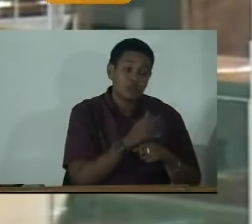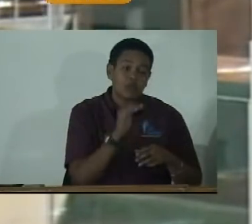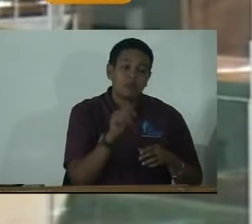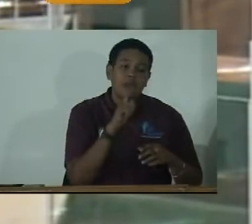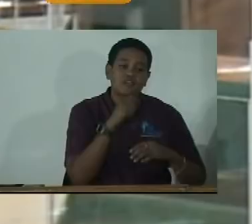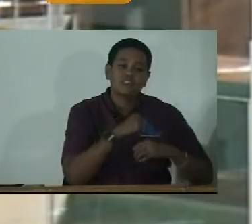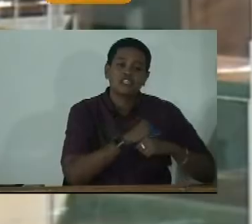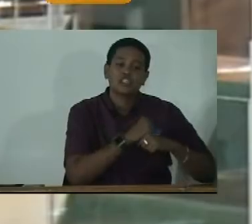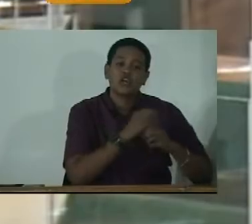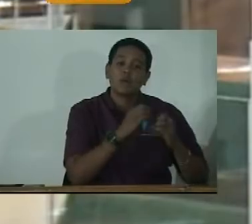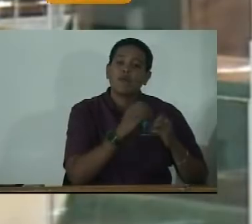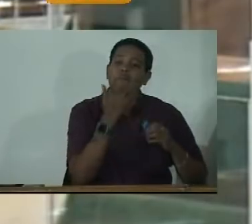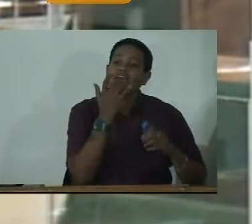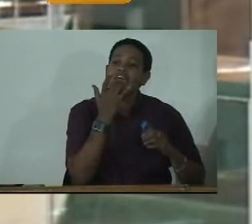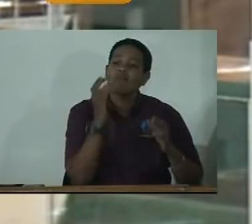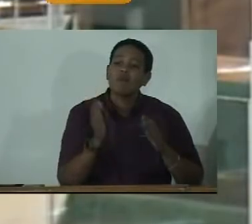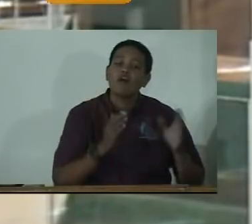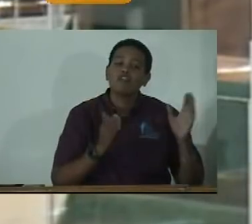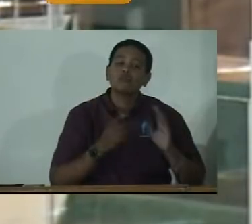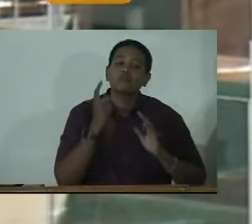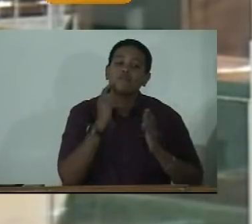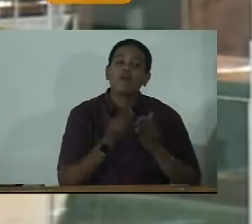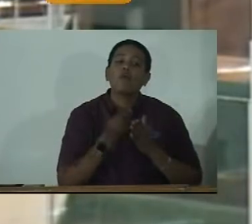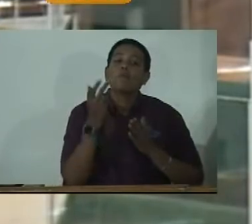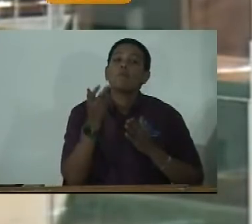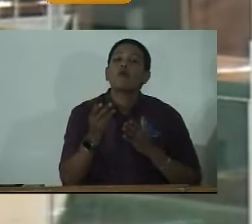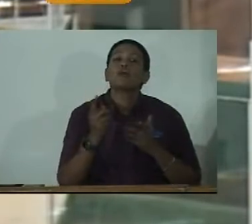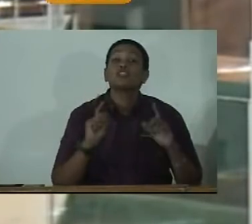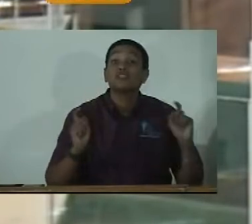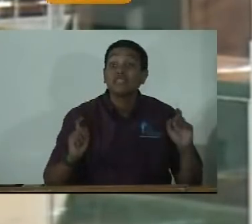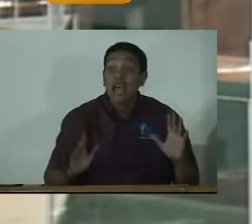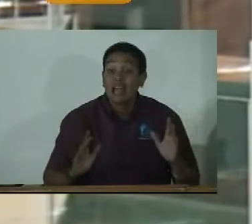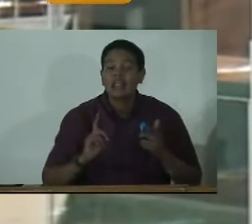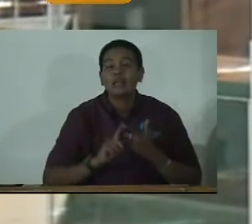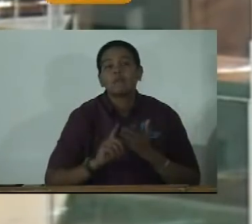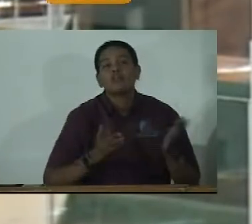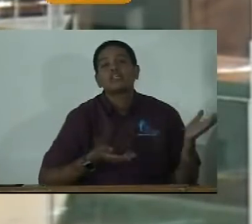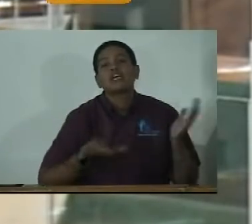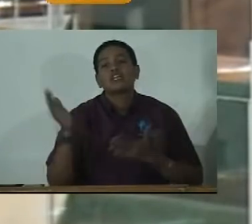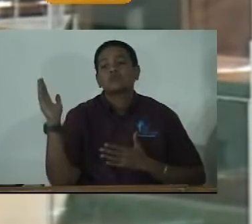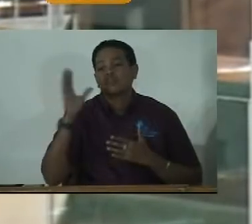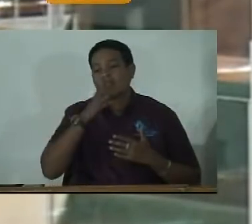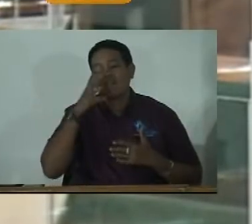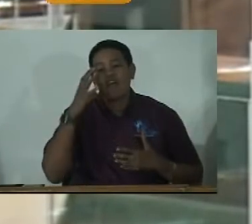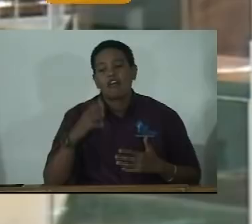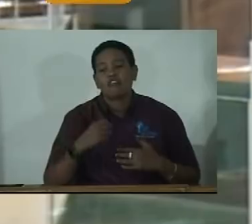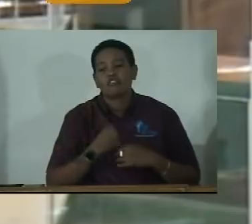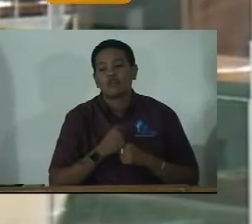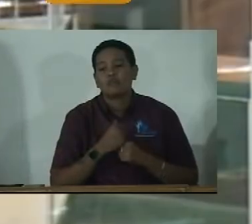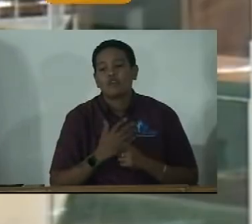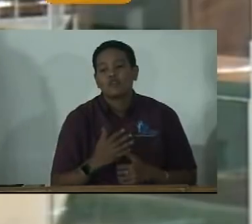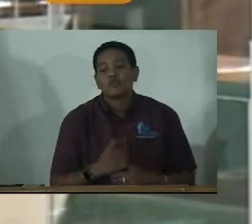most favorable arrangements for the purchase, handling, and exportation of agricultural produce.